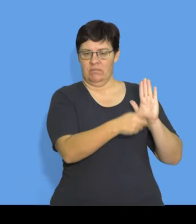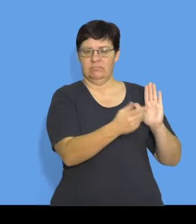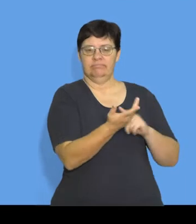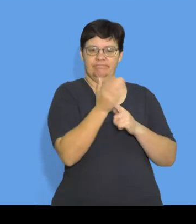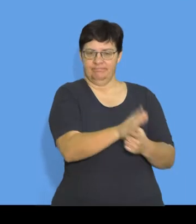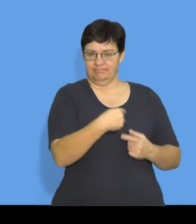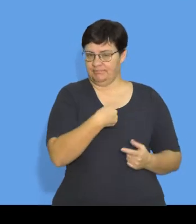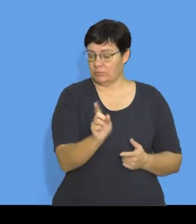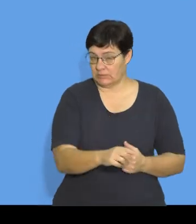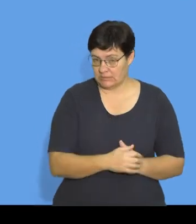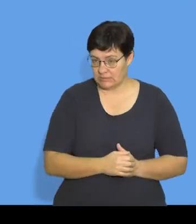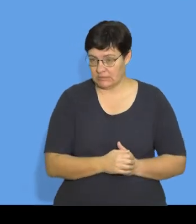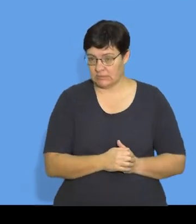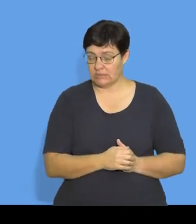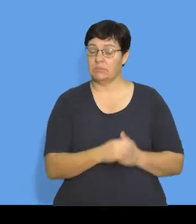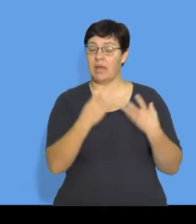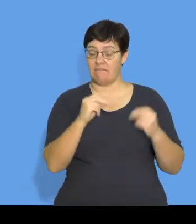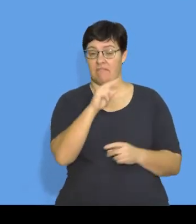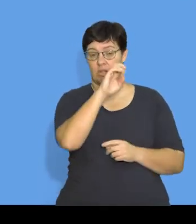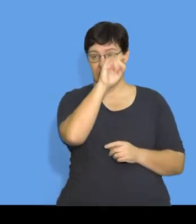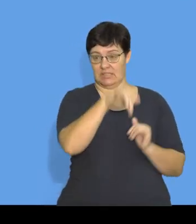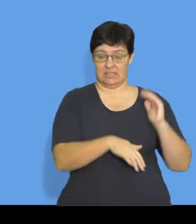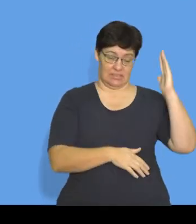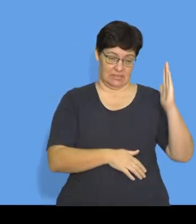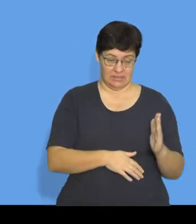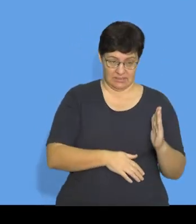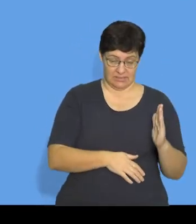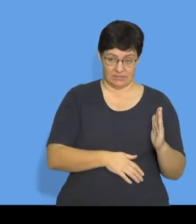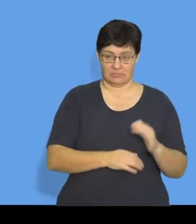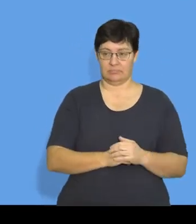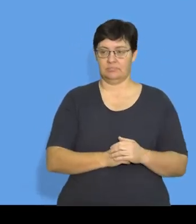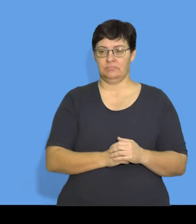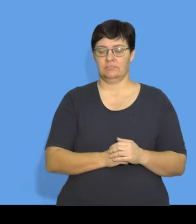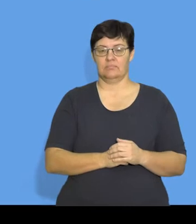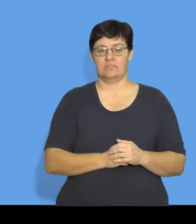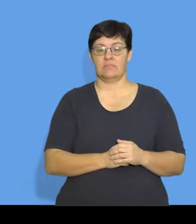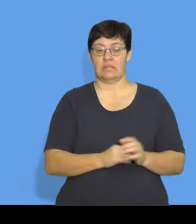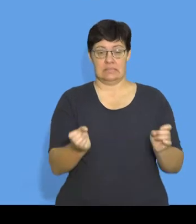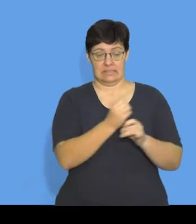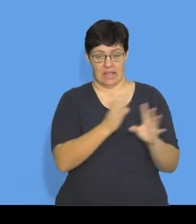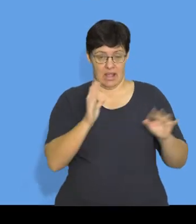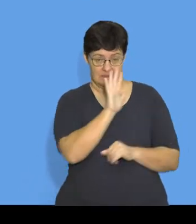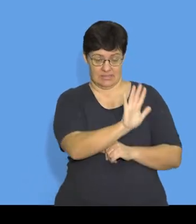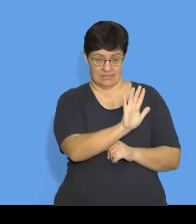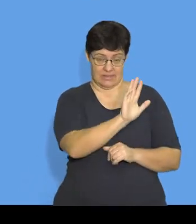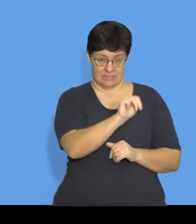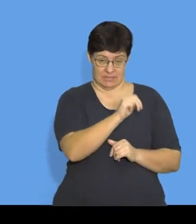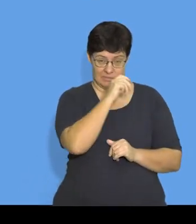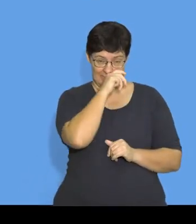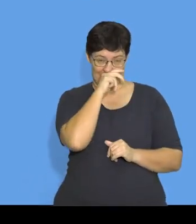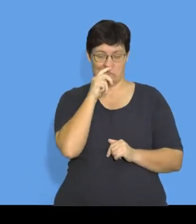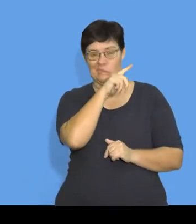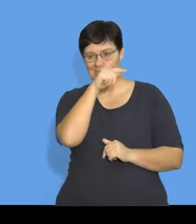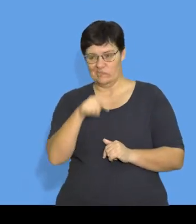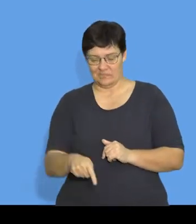show us? I have velocity. This is my initial velocity.